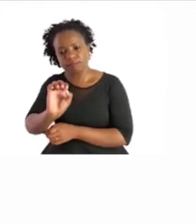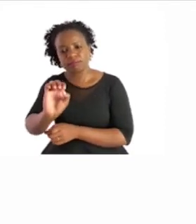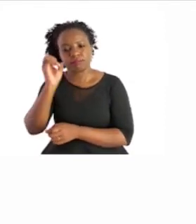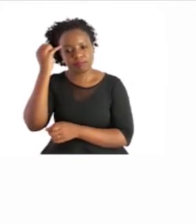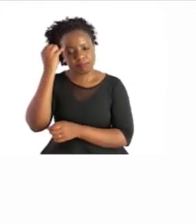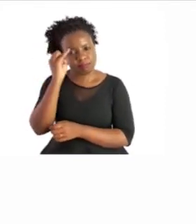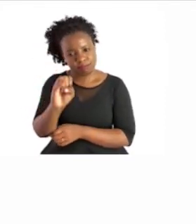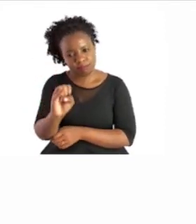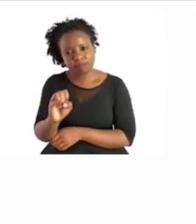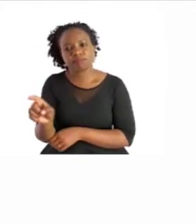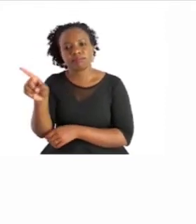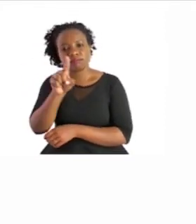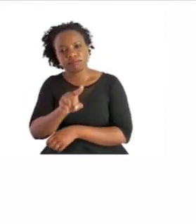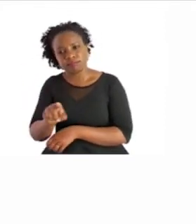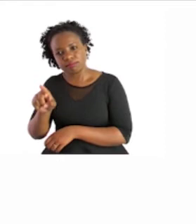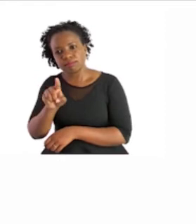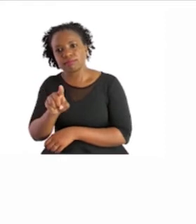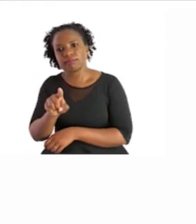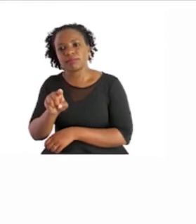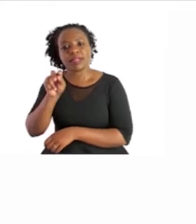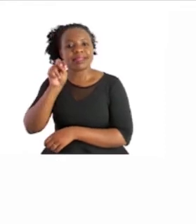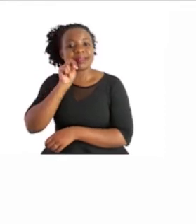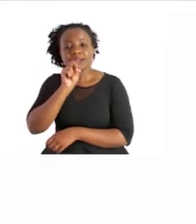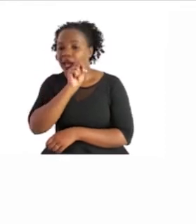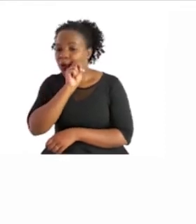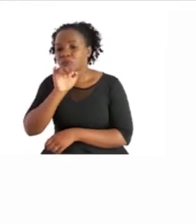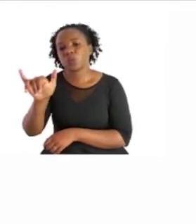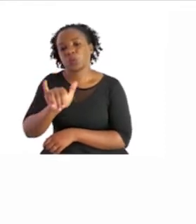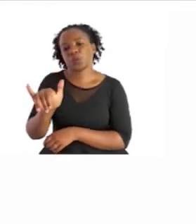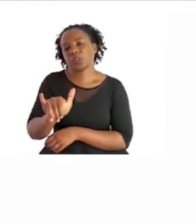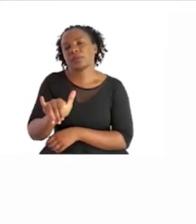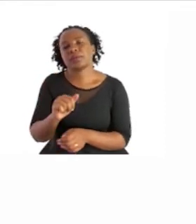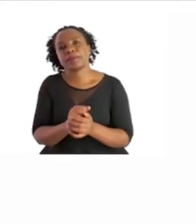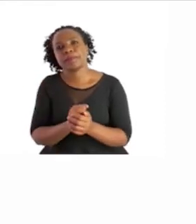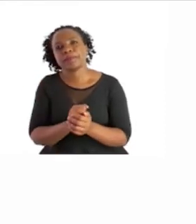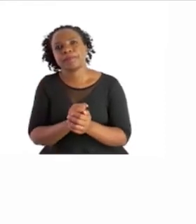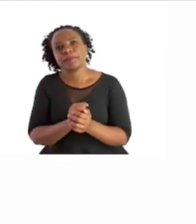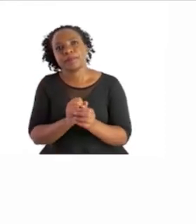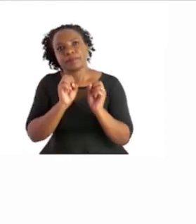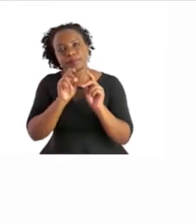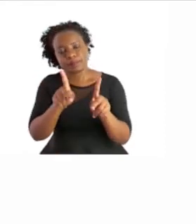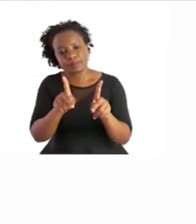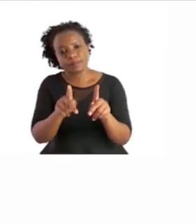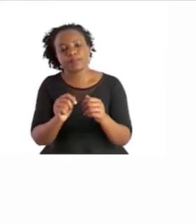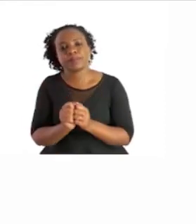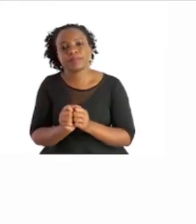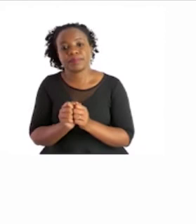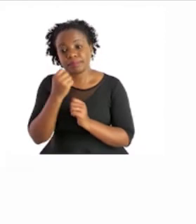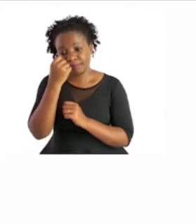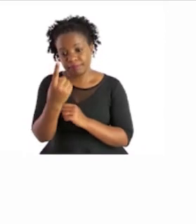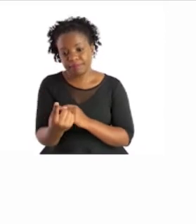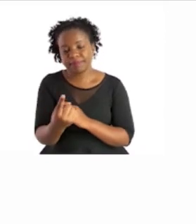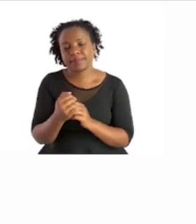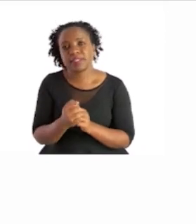and circle the type of noun it is. Right, I think it's clear now. On